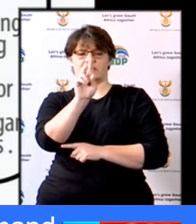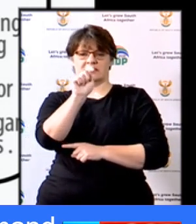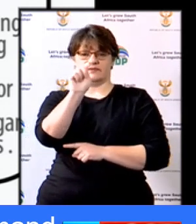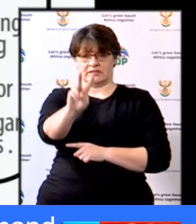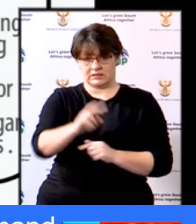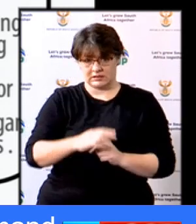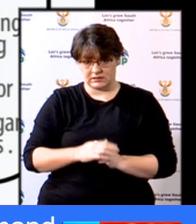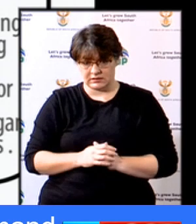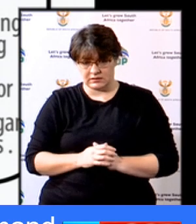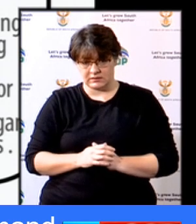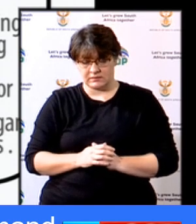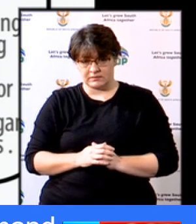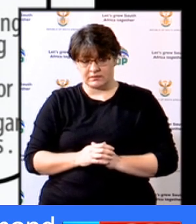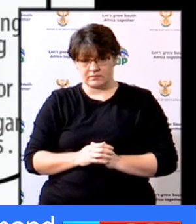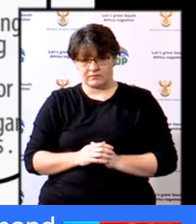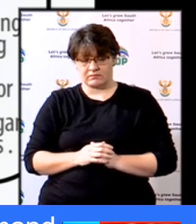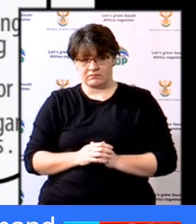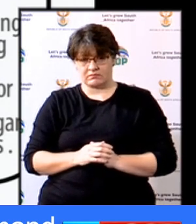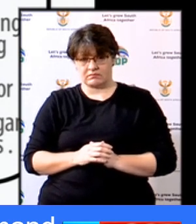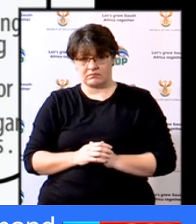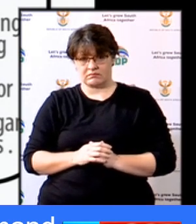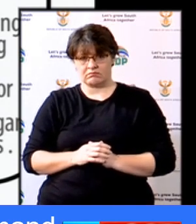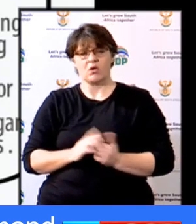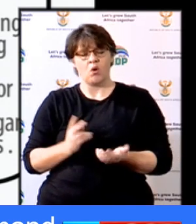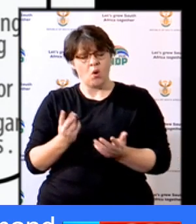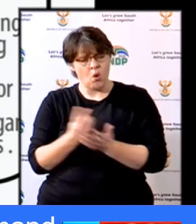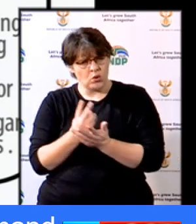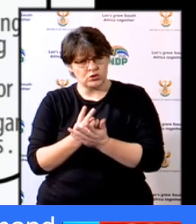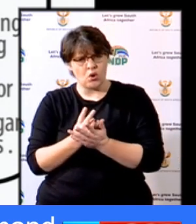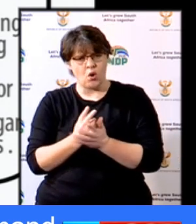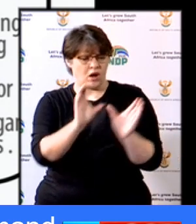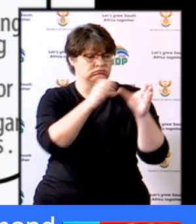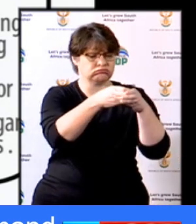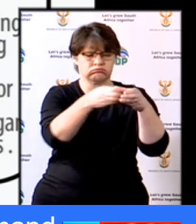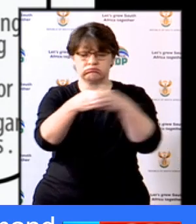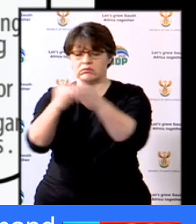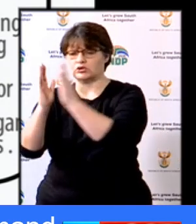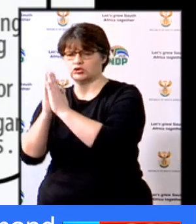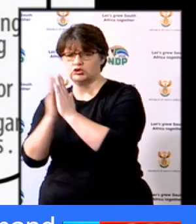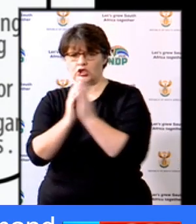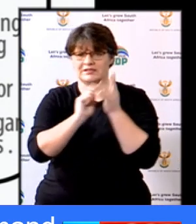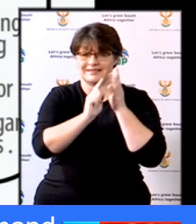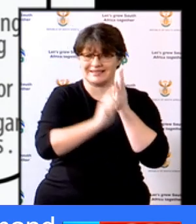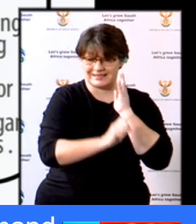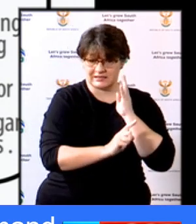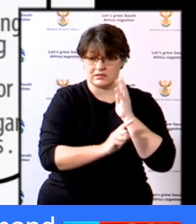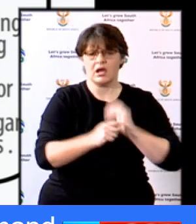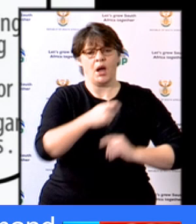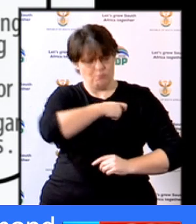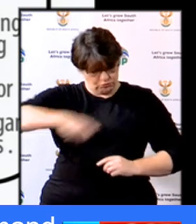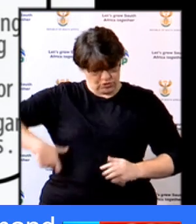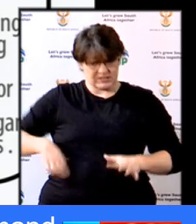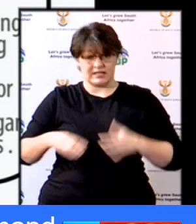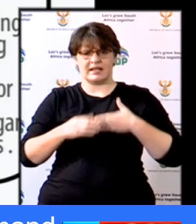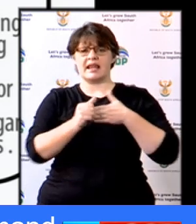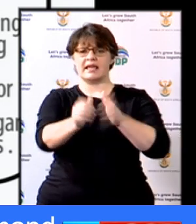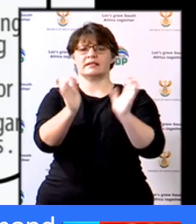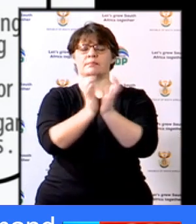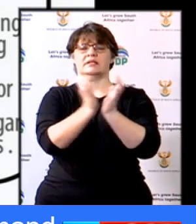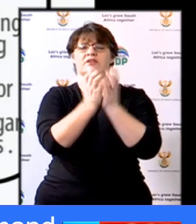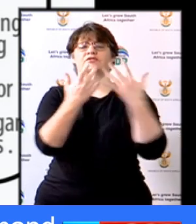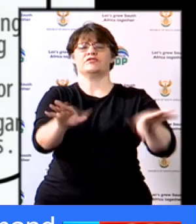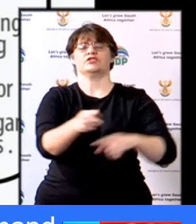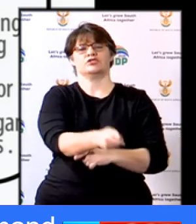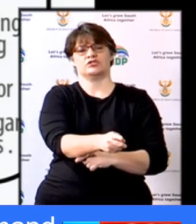We have also widely consulted with religious sectors led by our president and are now in